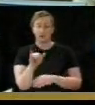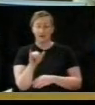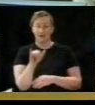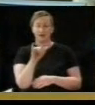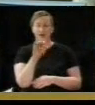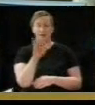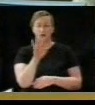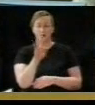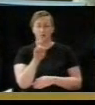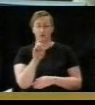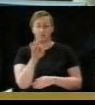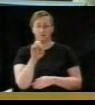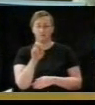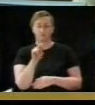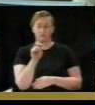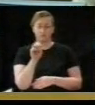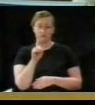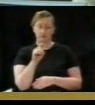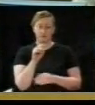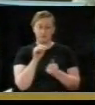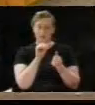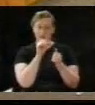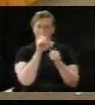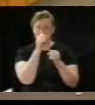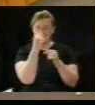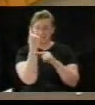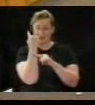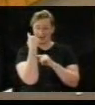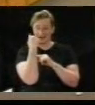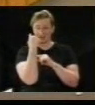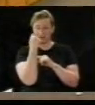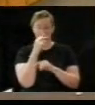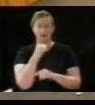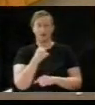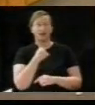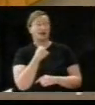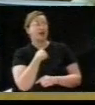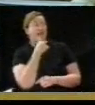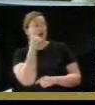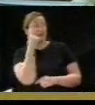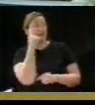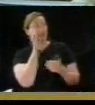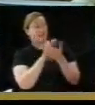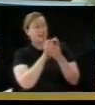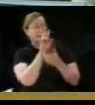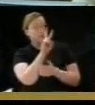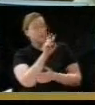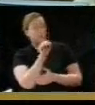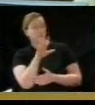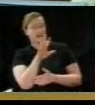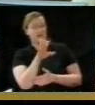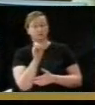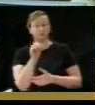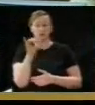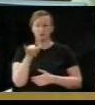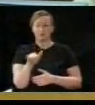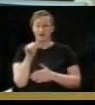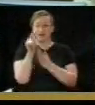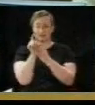the last year. Is that correct? I believe it was 2005. That's right. Okay, so would that state law